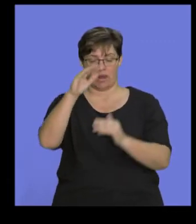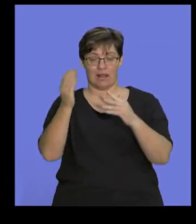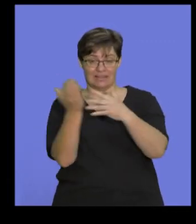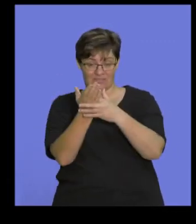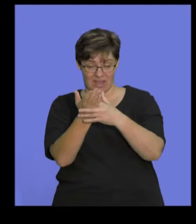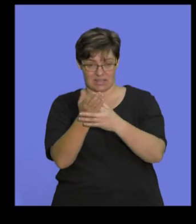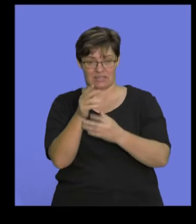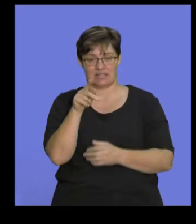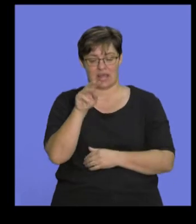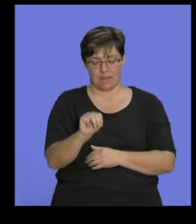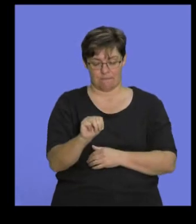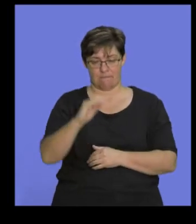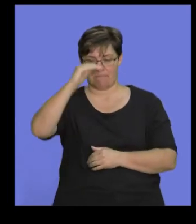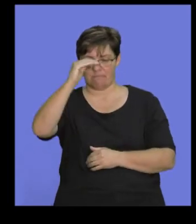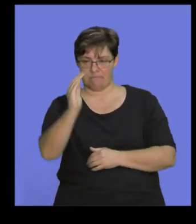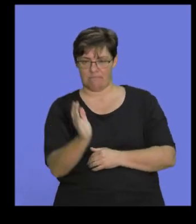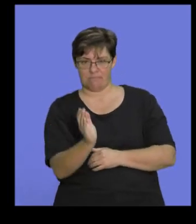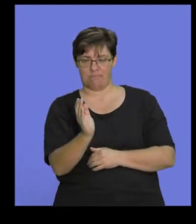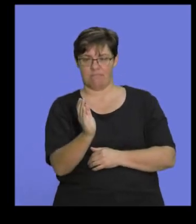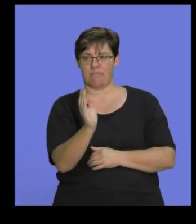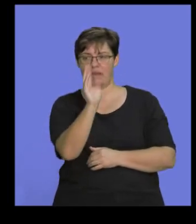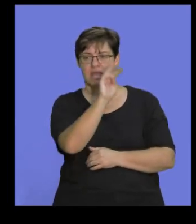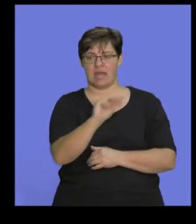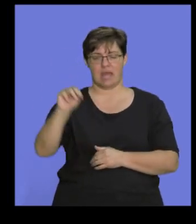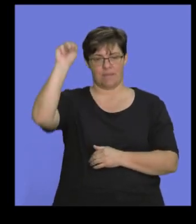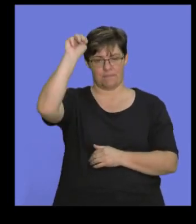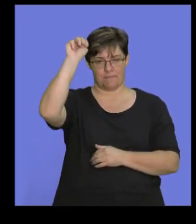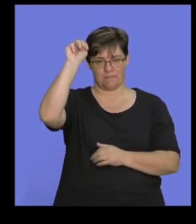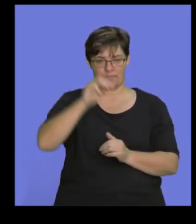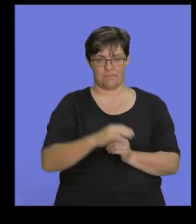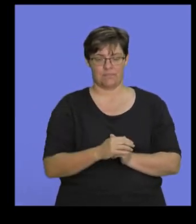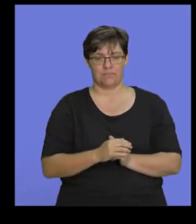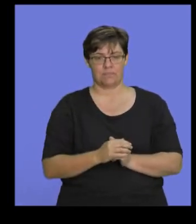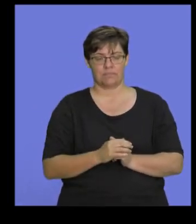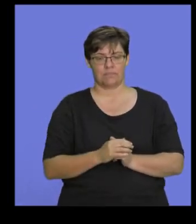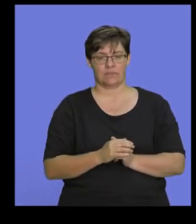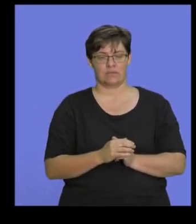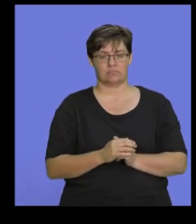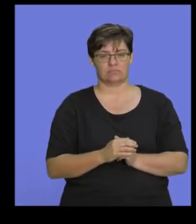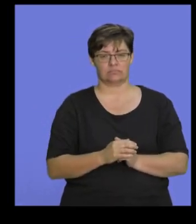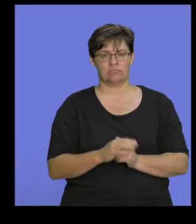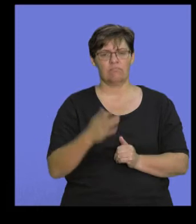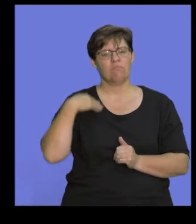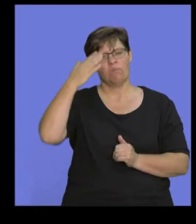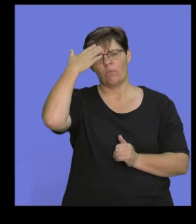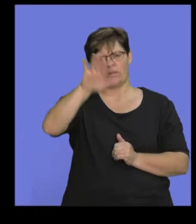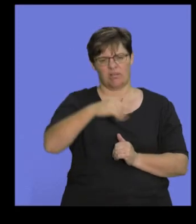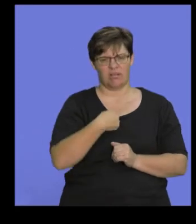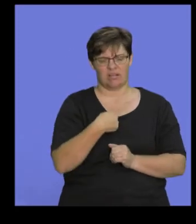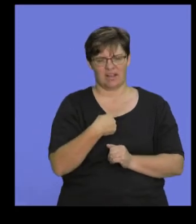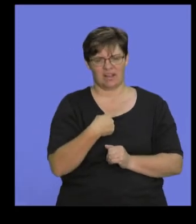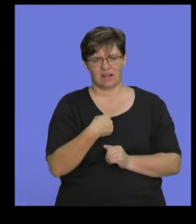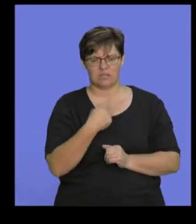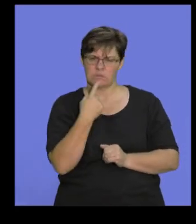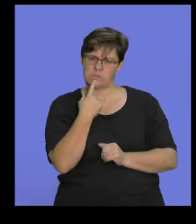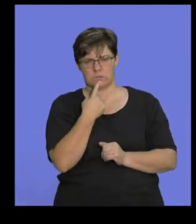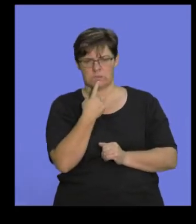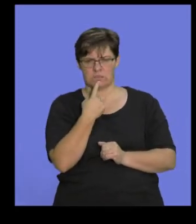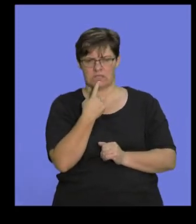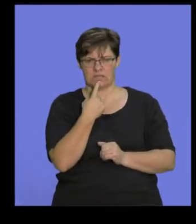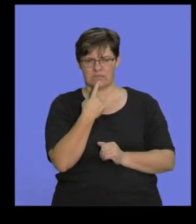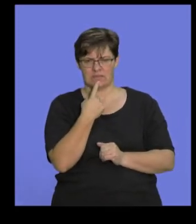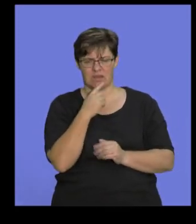divided by the M to the exponent of M. Now, I know that you're going to maybe